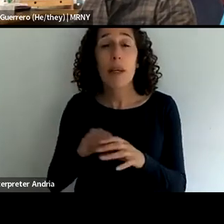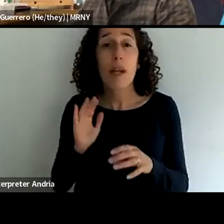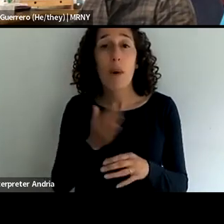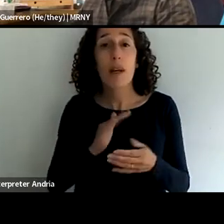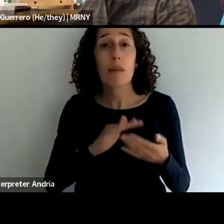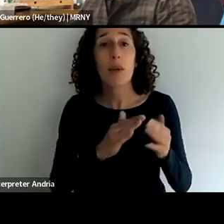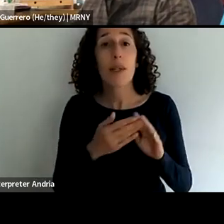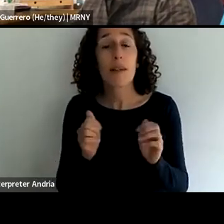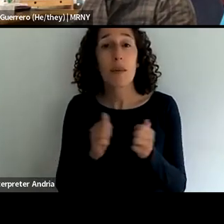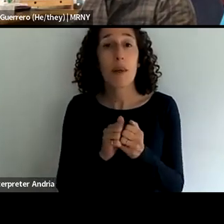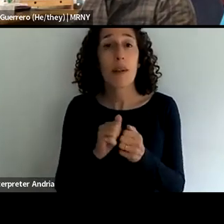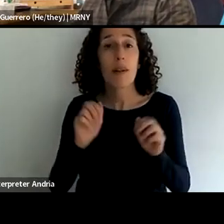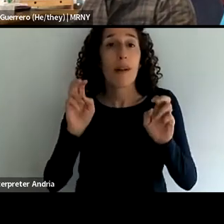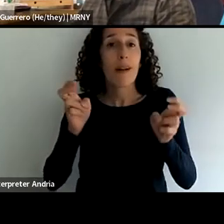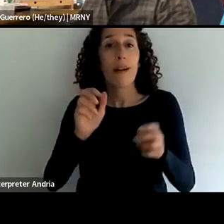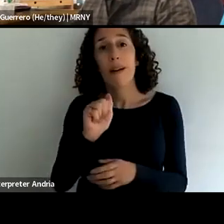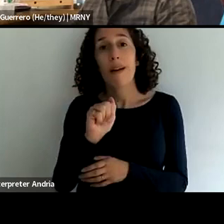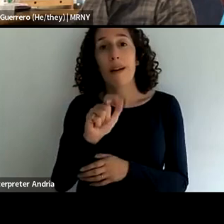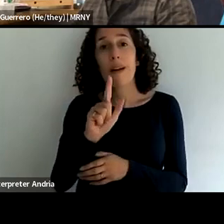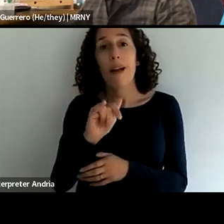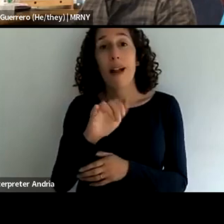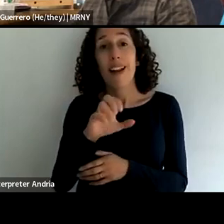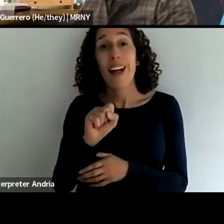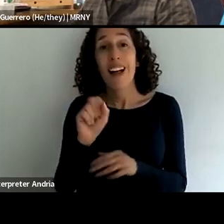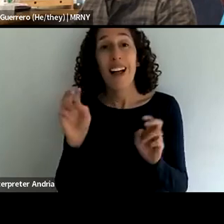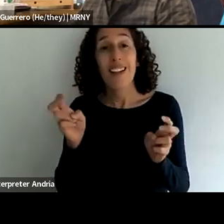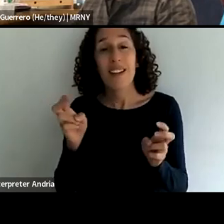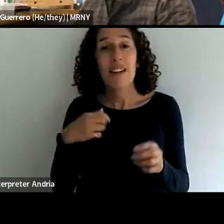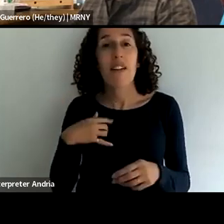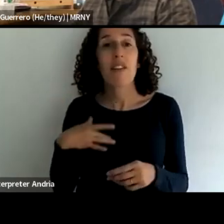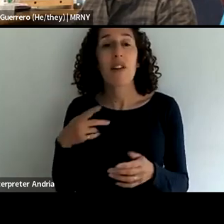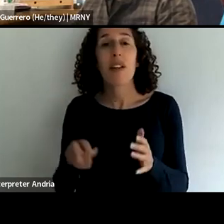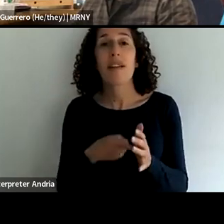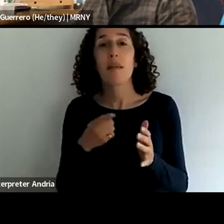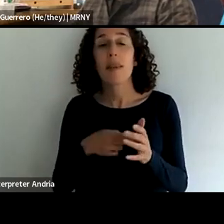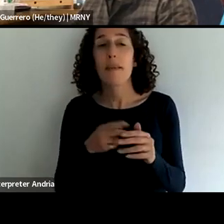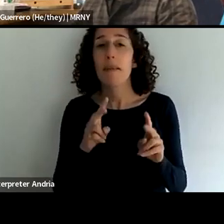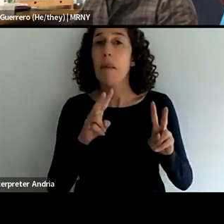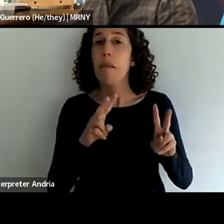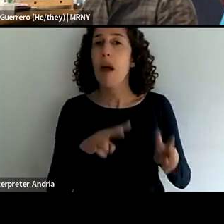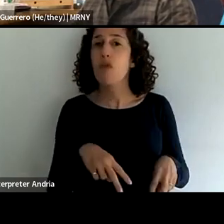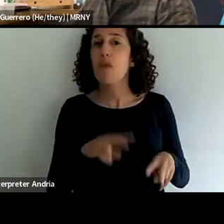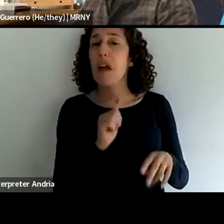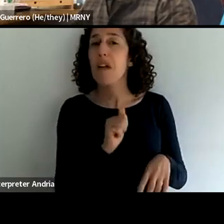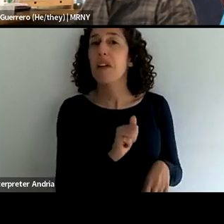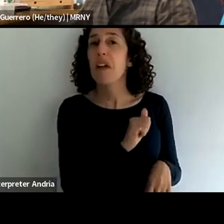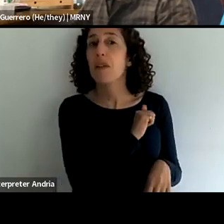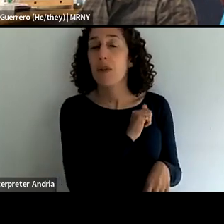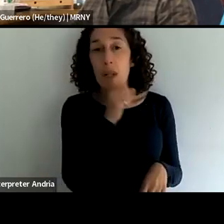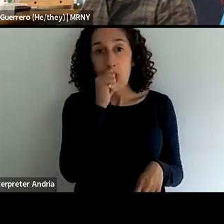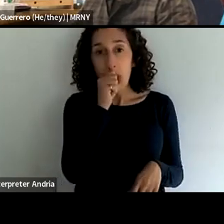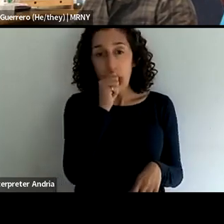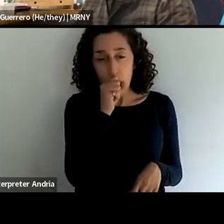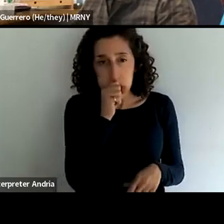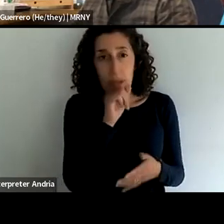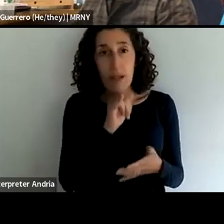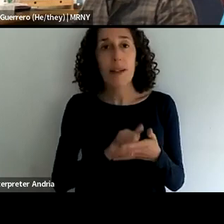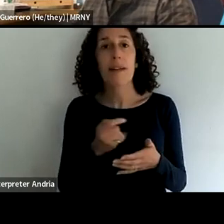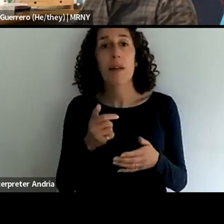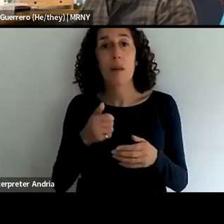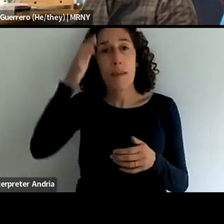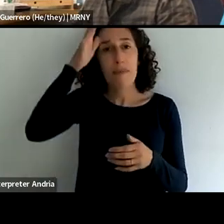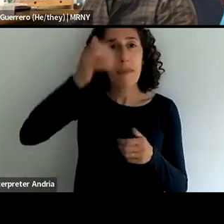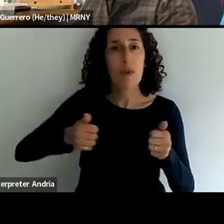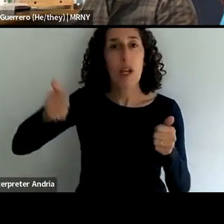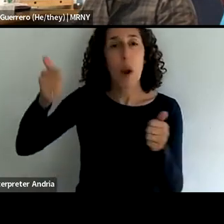quote unquote allies is a patronizing attitude, which is still patriarchal. Okay, you may think you're an ally,